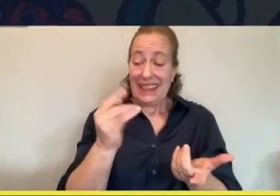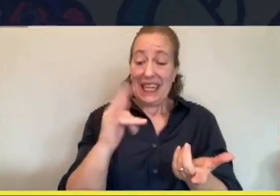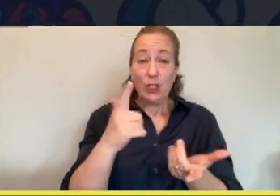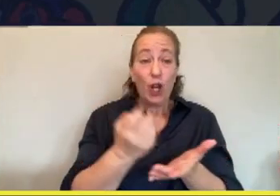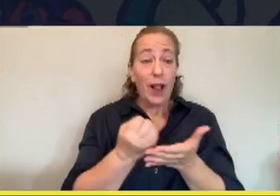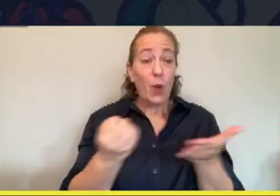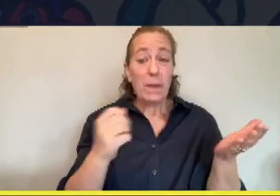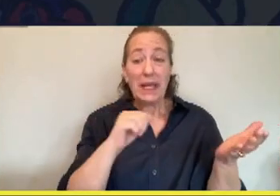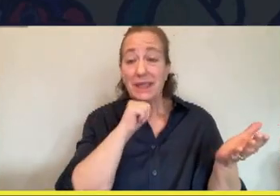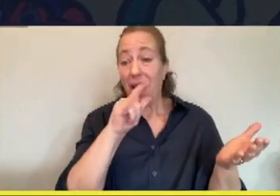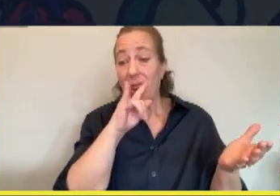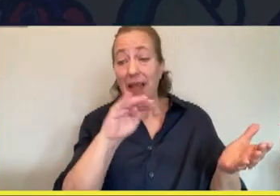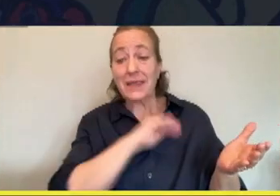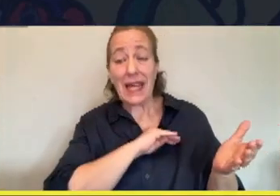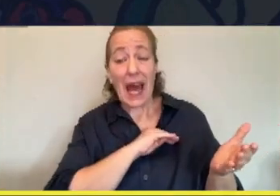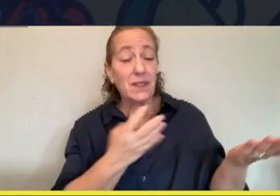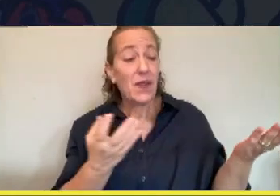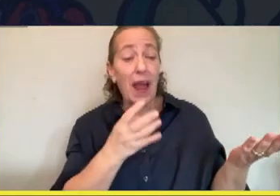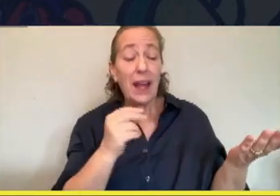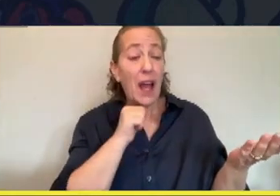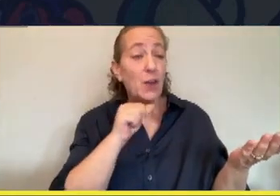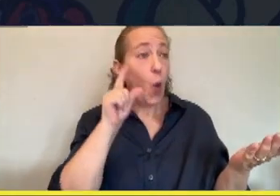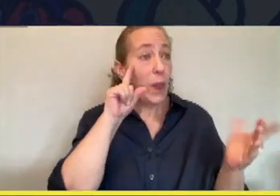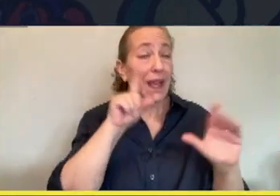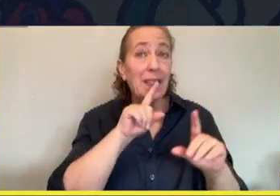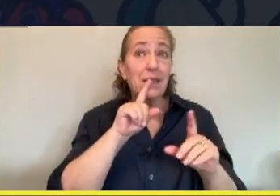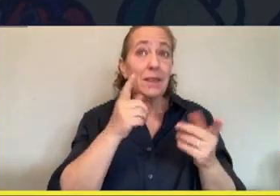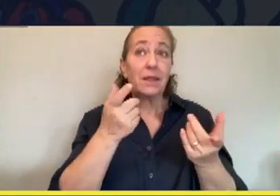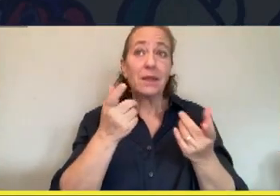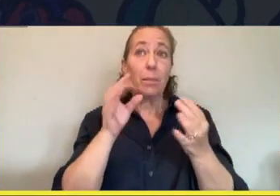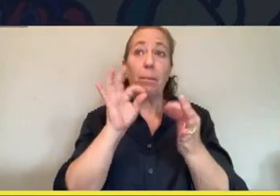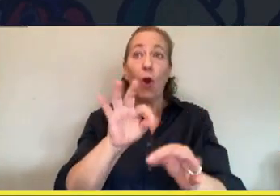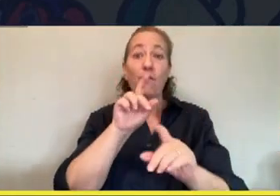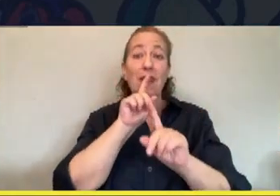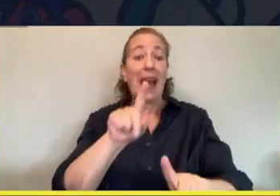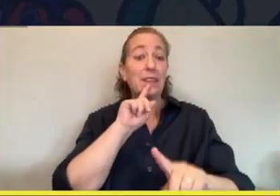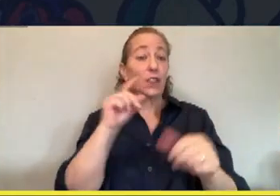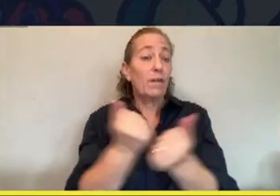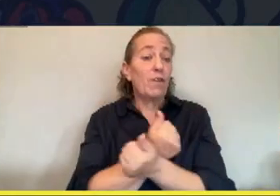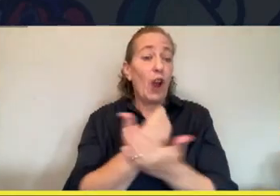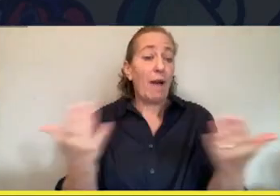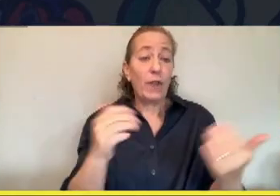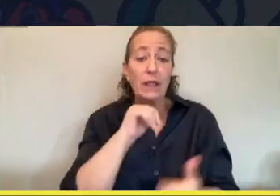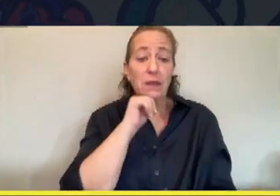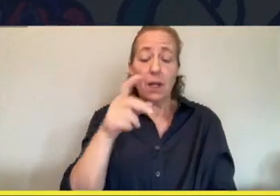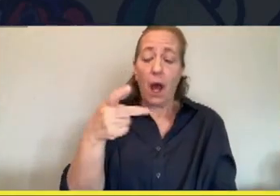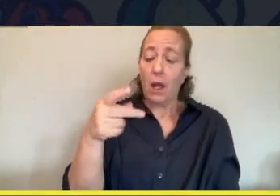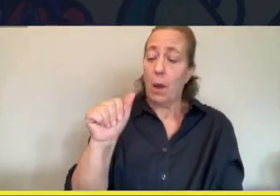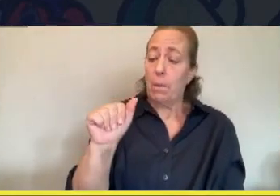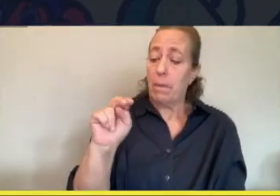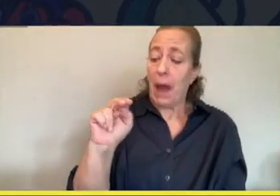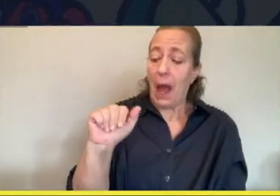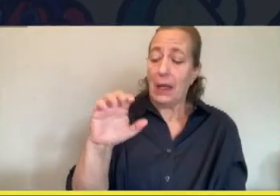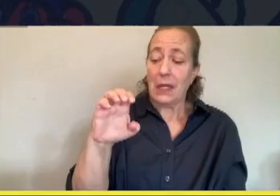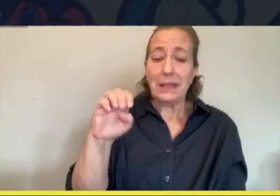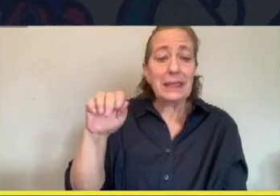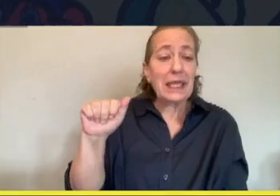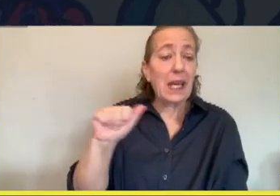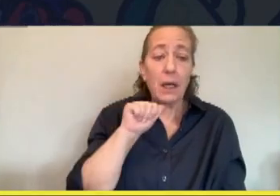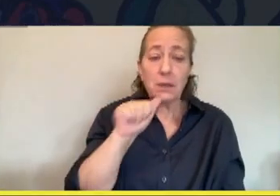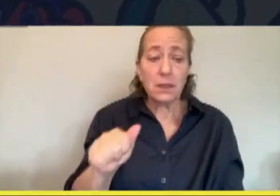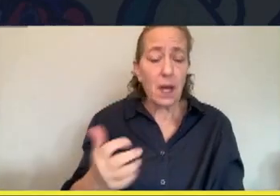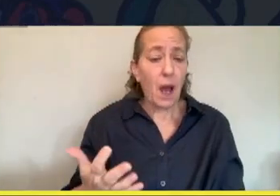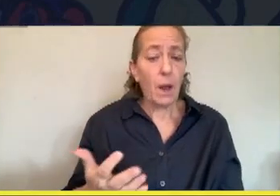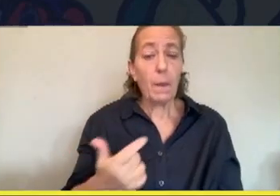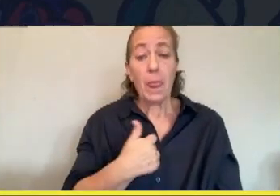the answer it's not a panacea, that's for sure. I think we need, I'm a physician, and I like to see my